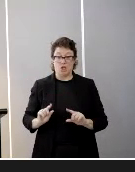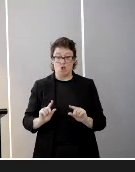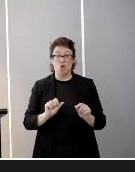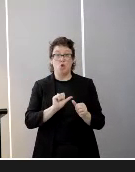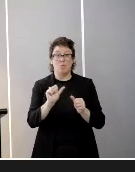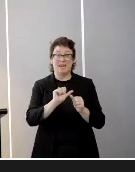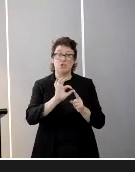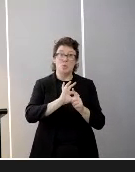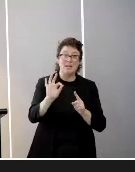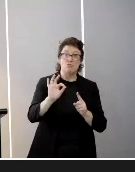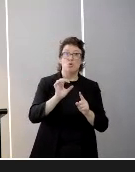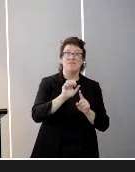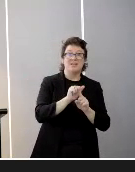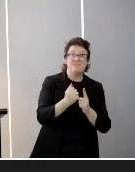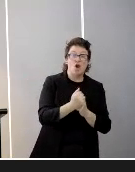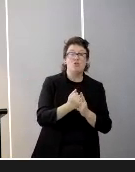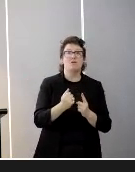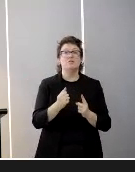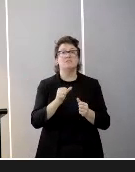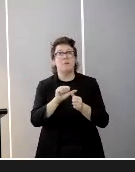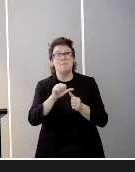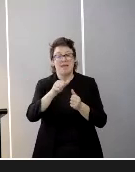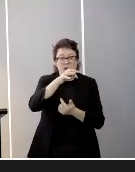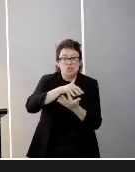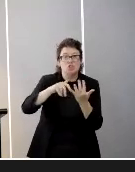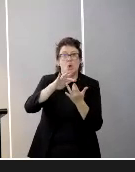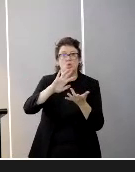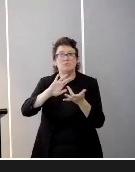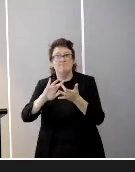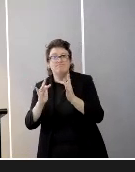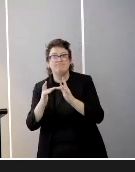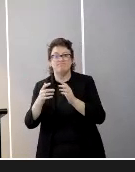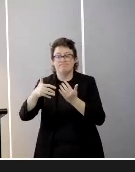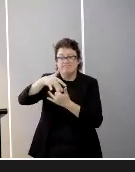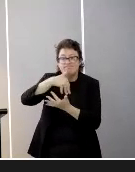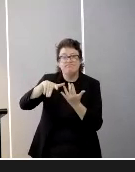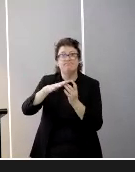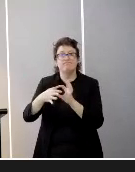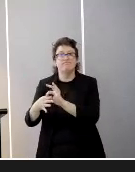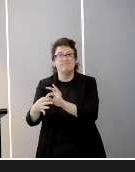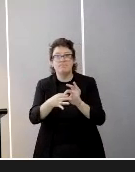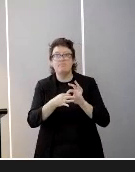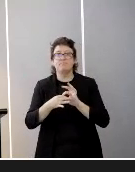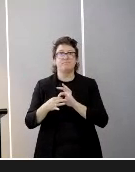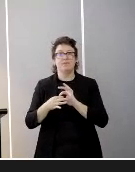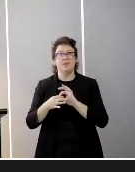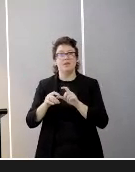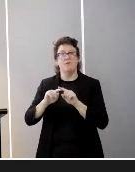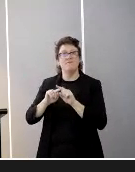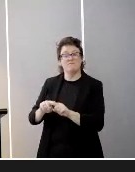improve environments, better social connection and interaction, following some of these